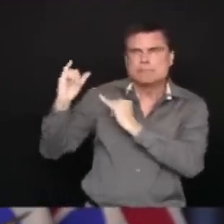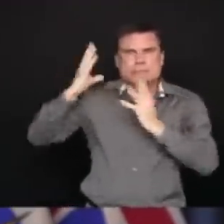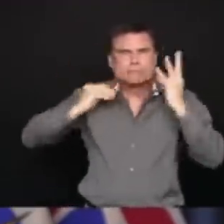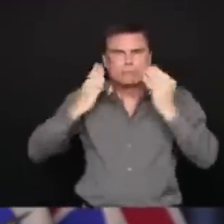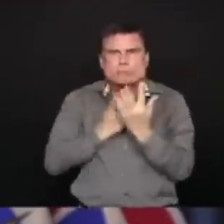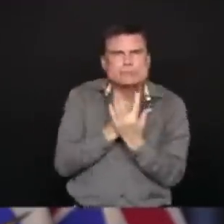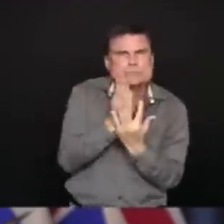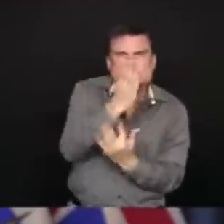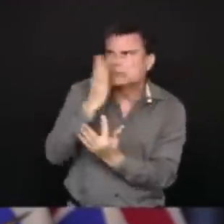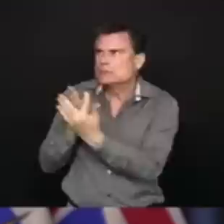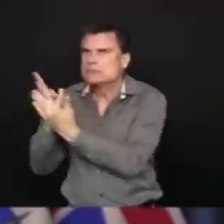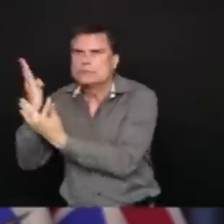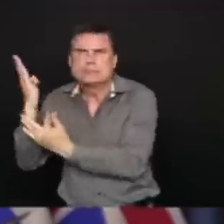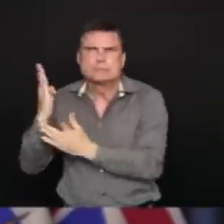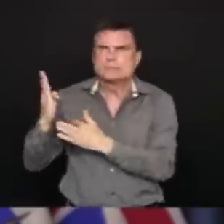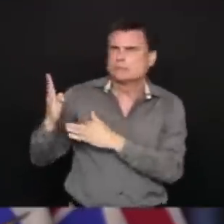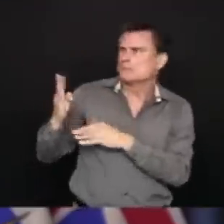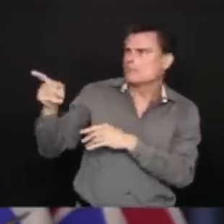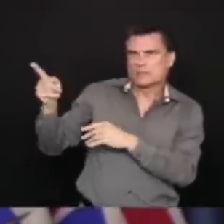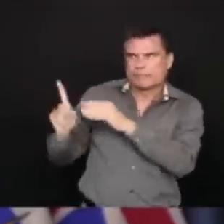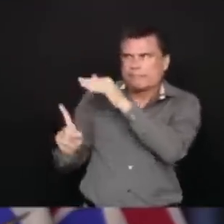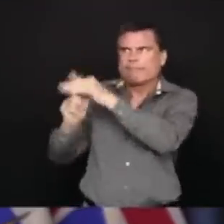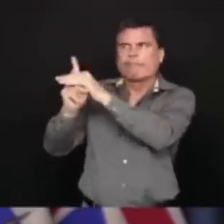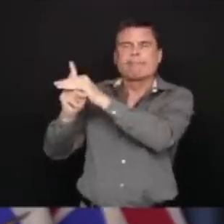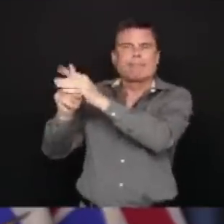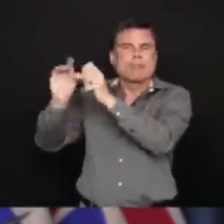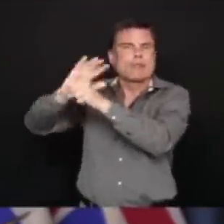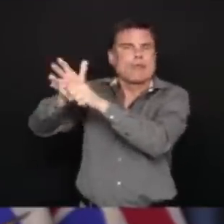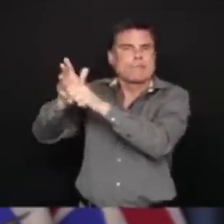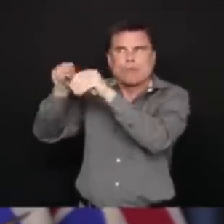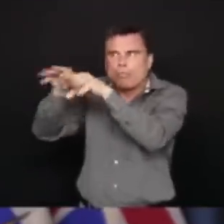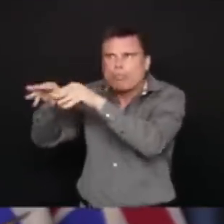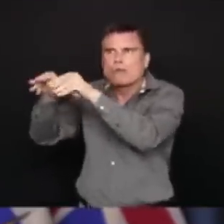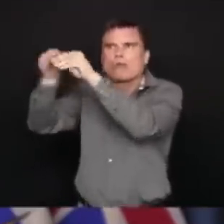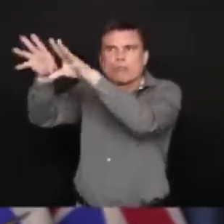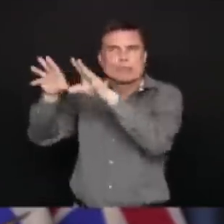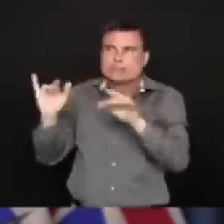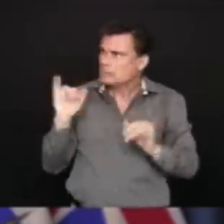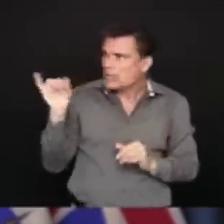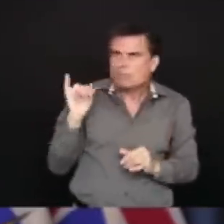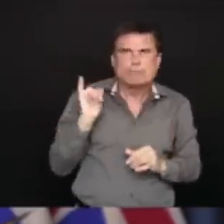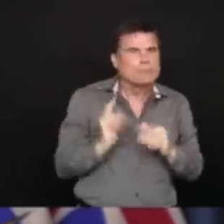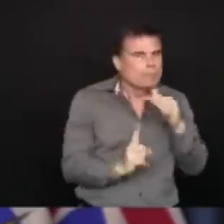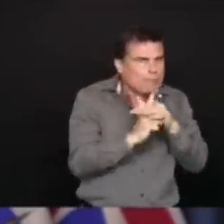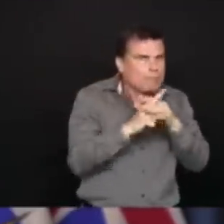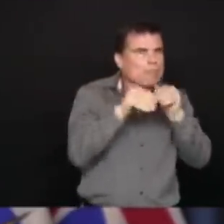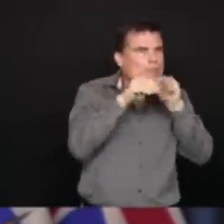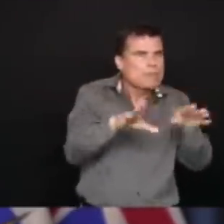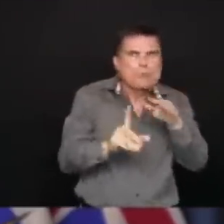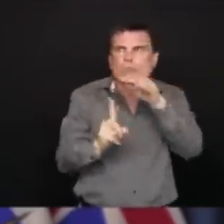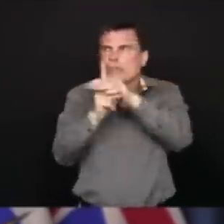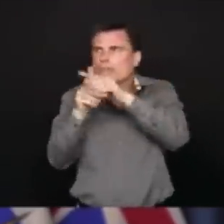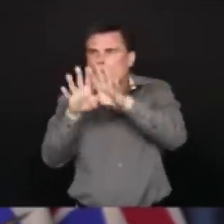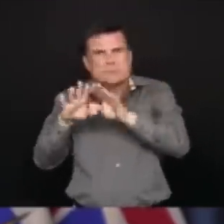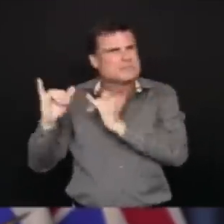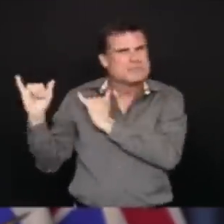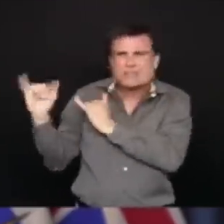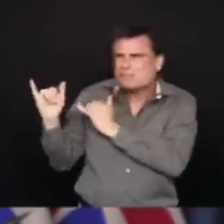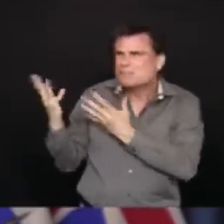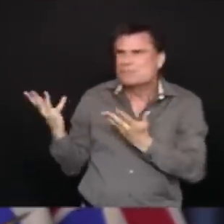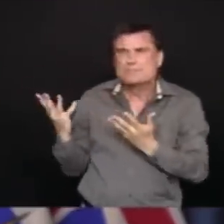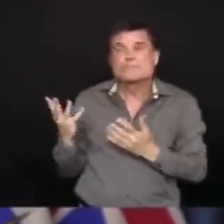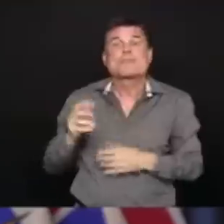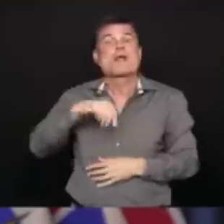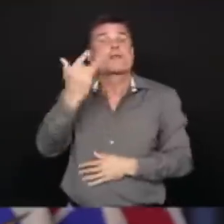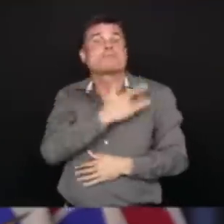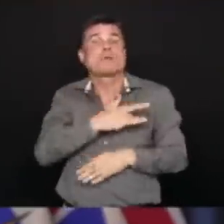in Alberta and vice versa. We also know that there's ongoing challenges in other provinces of Canada, in Quebec and Ontario in